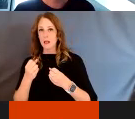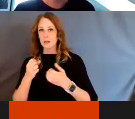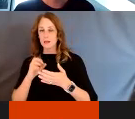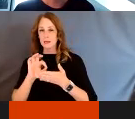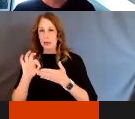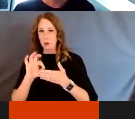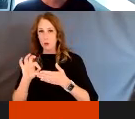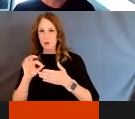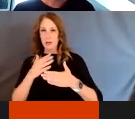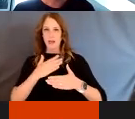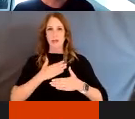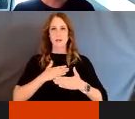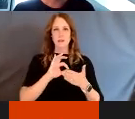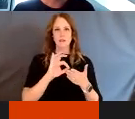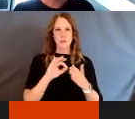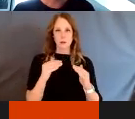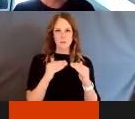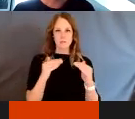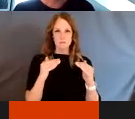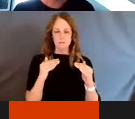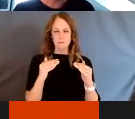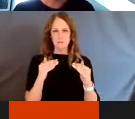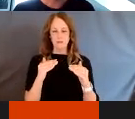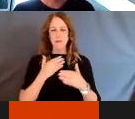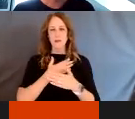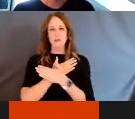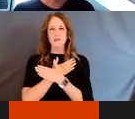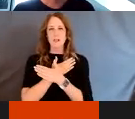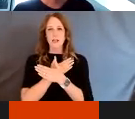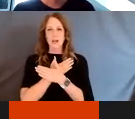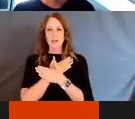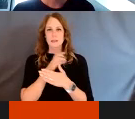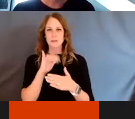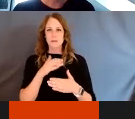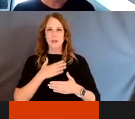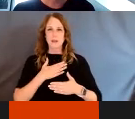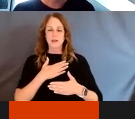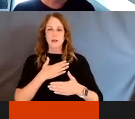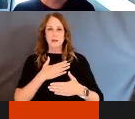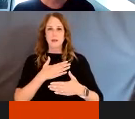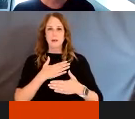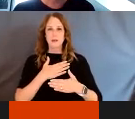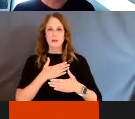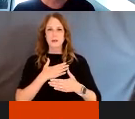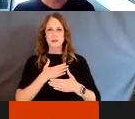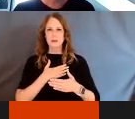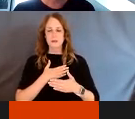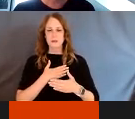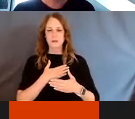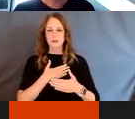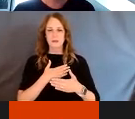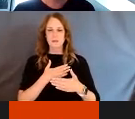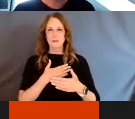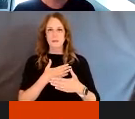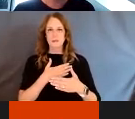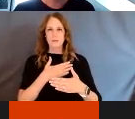exhales. And relax into that rhythm of breath. And try, even for